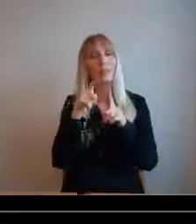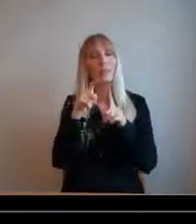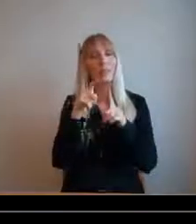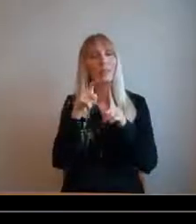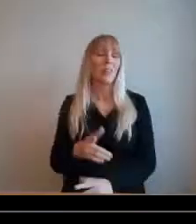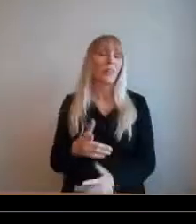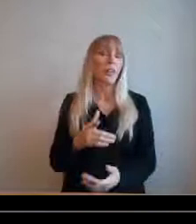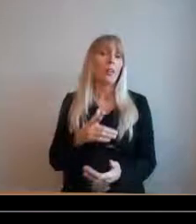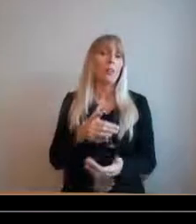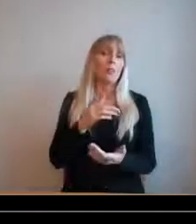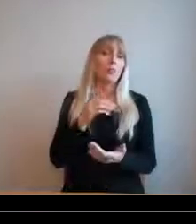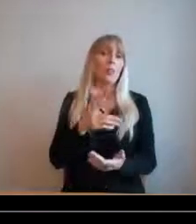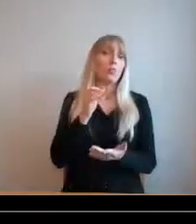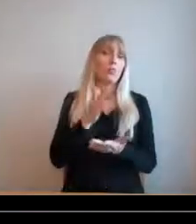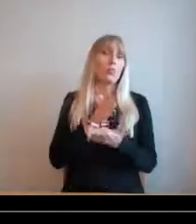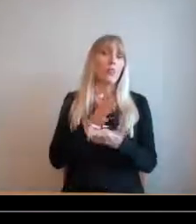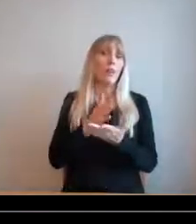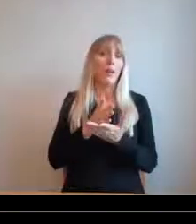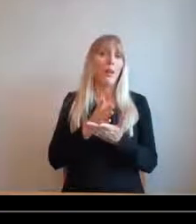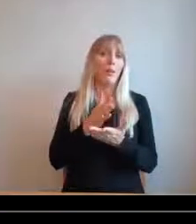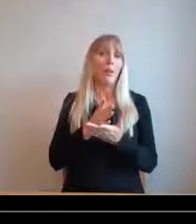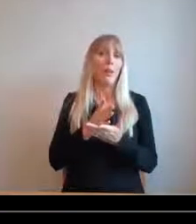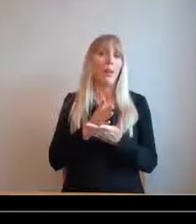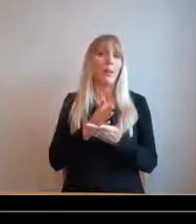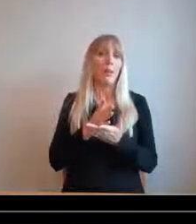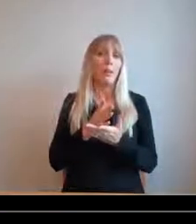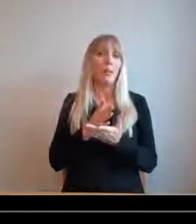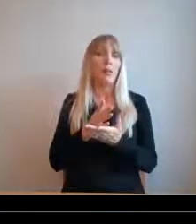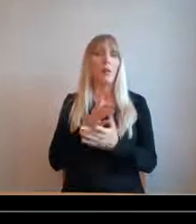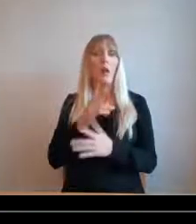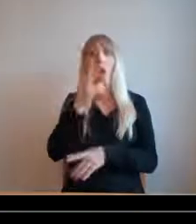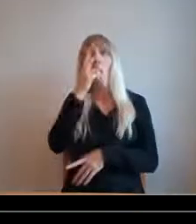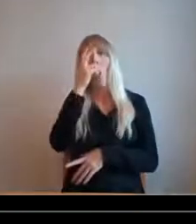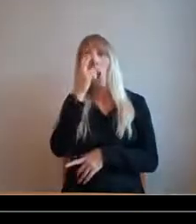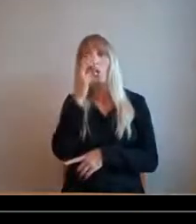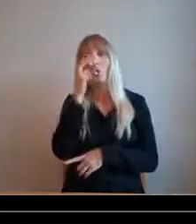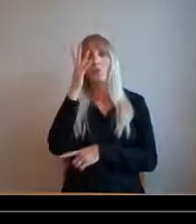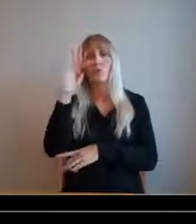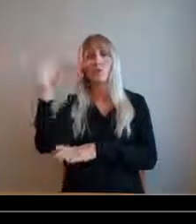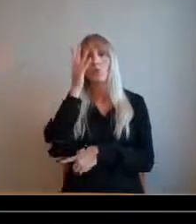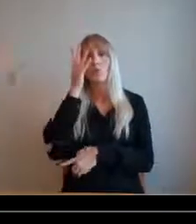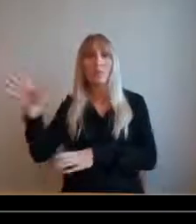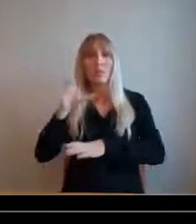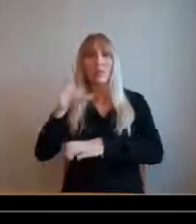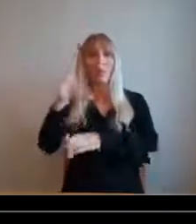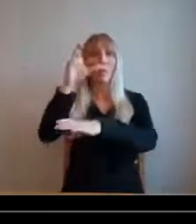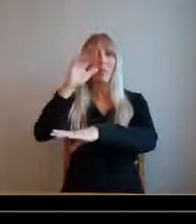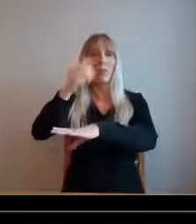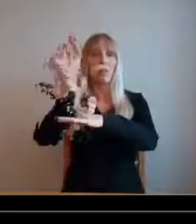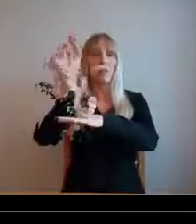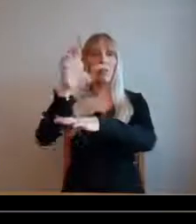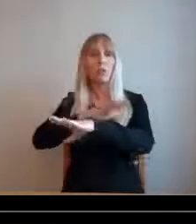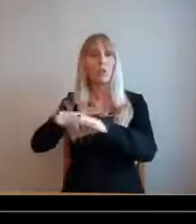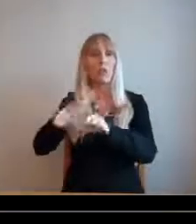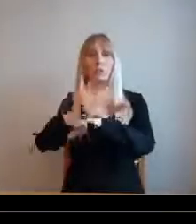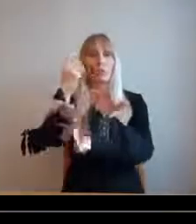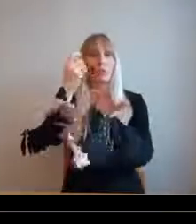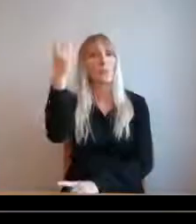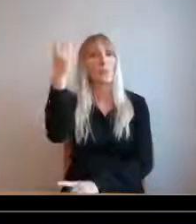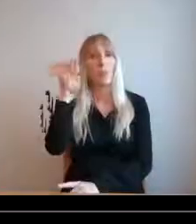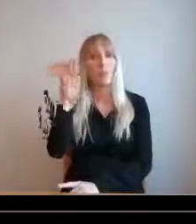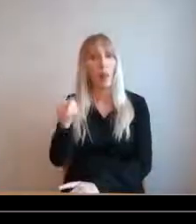Because transplanting larger and more established trees tends to be less successful. At